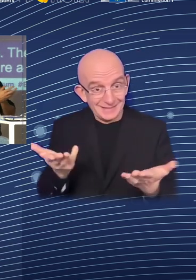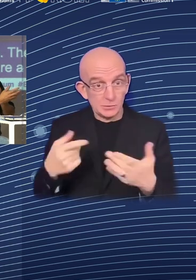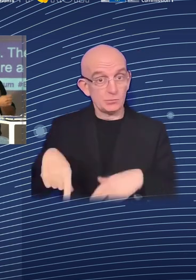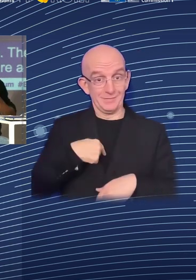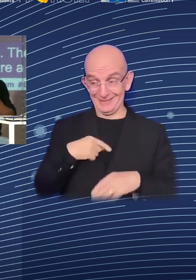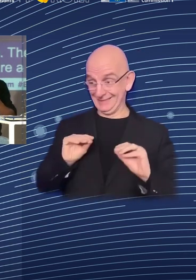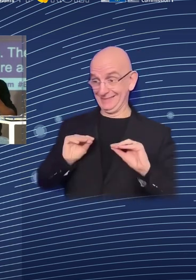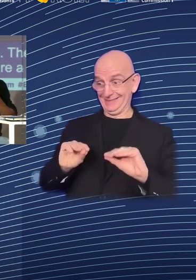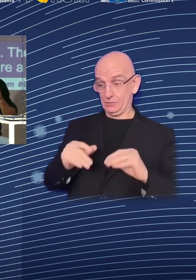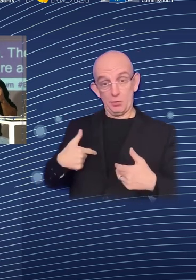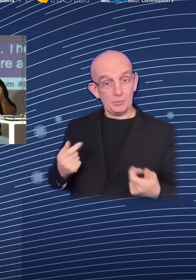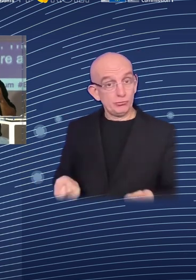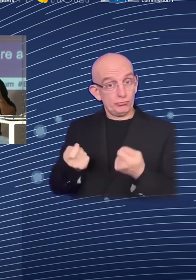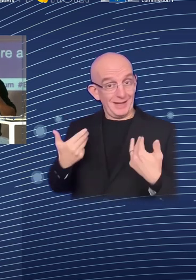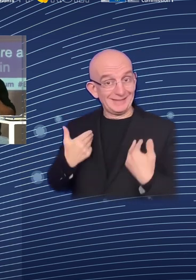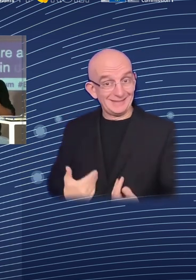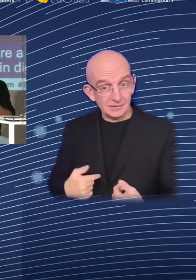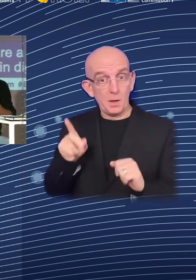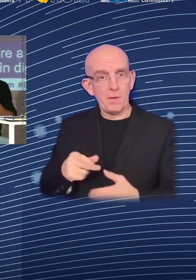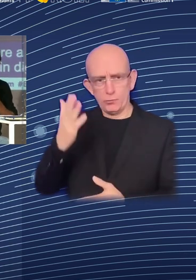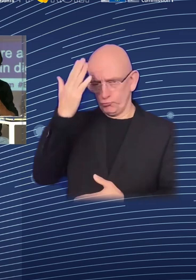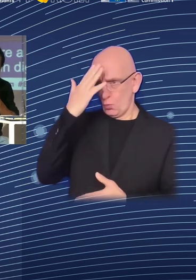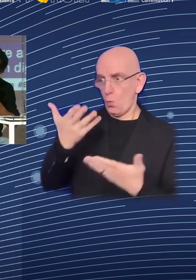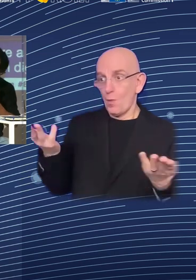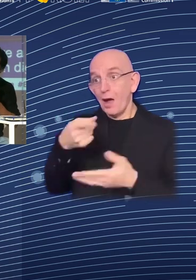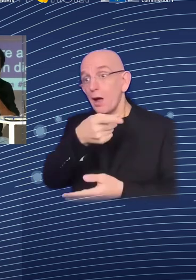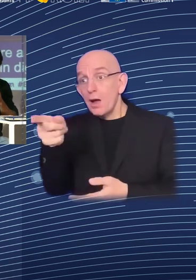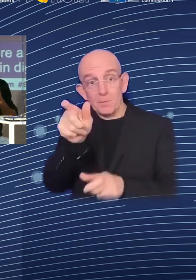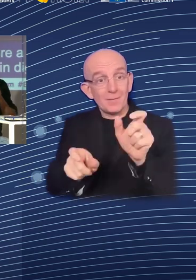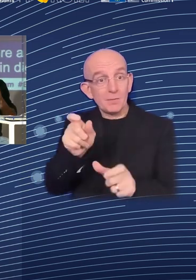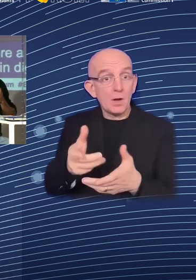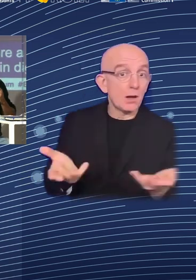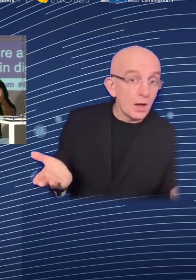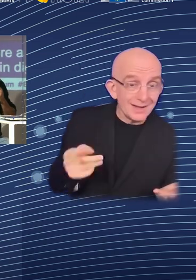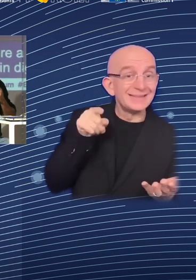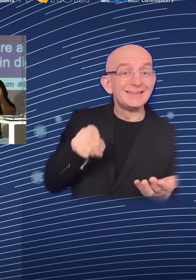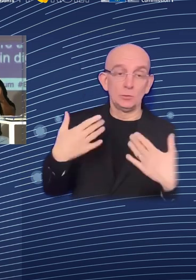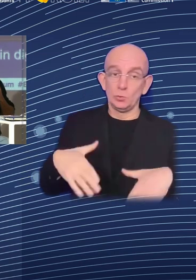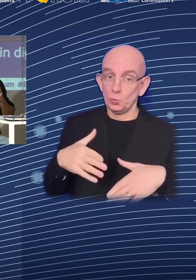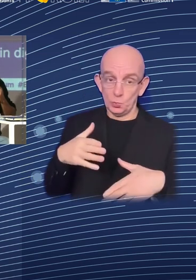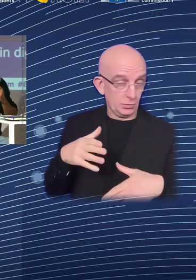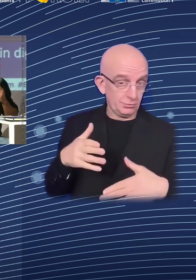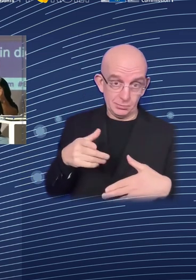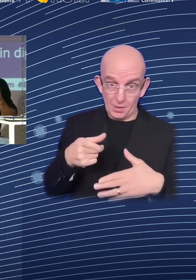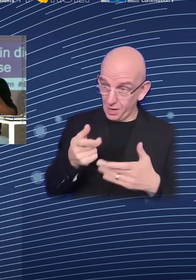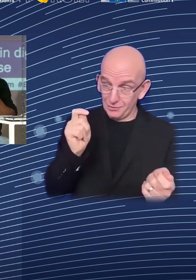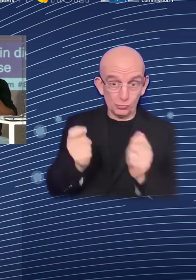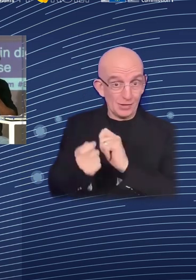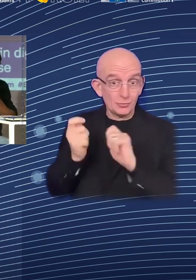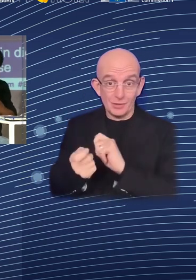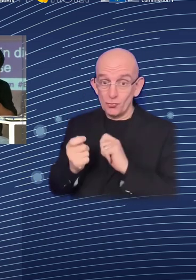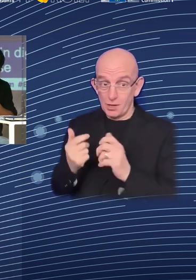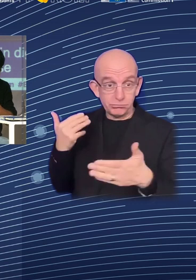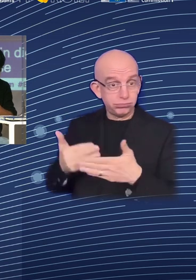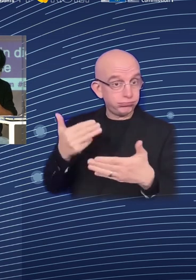The DigiComp, the framework we use, and I will thank the European Commission for that, because it was very,